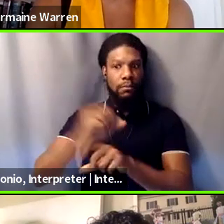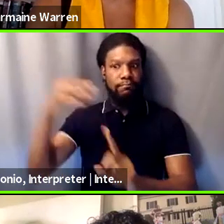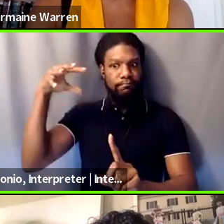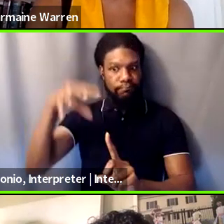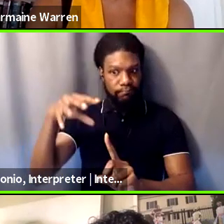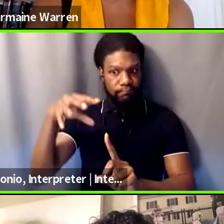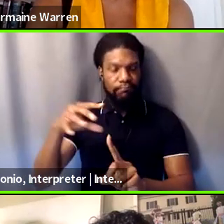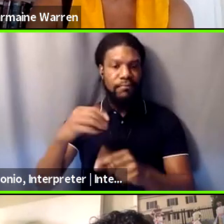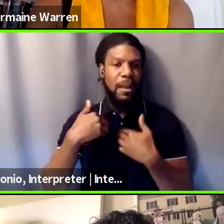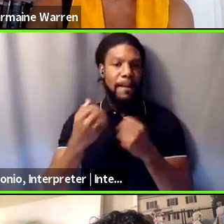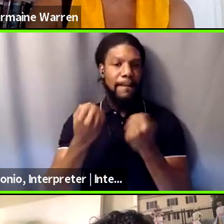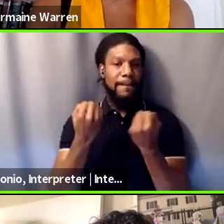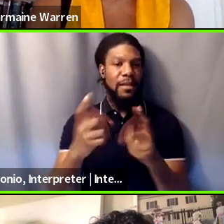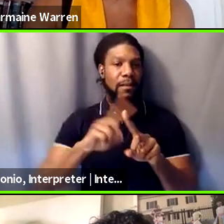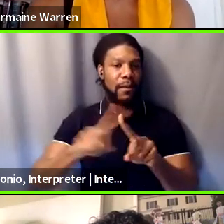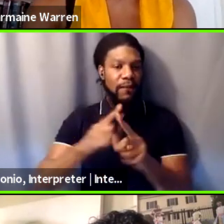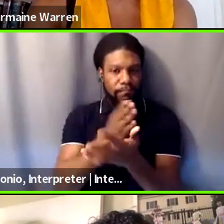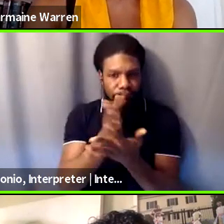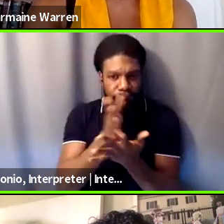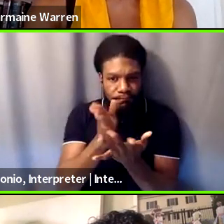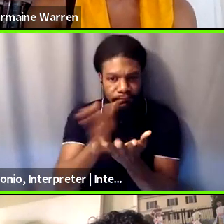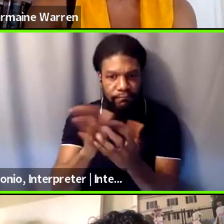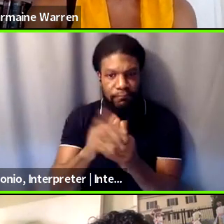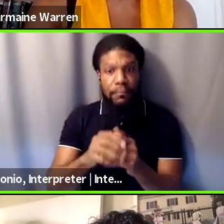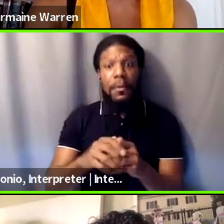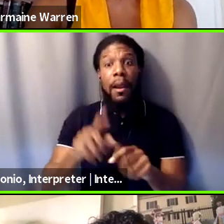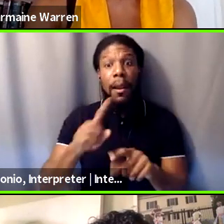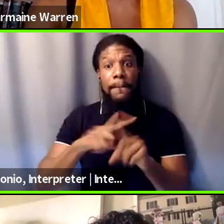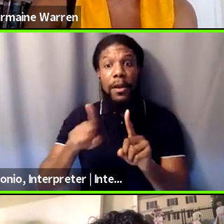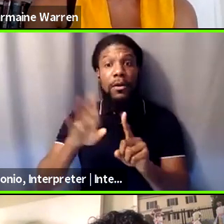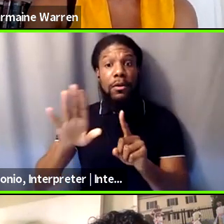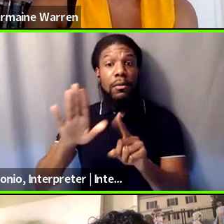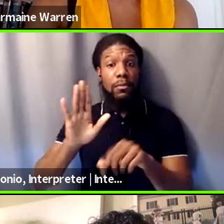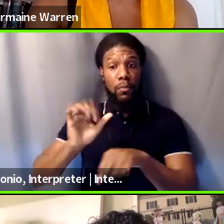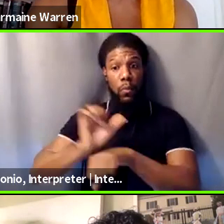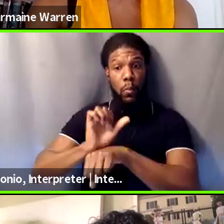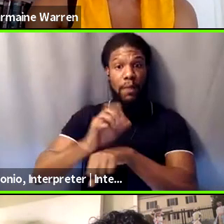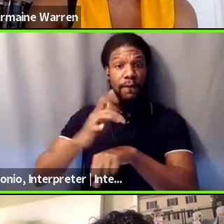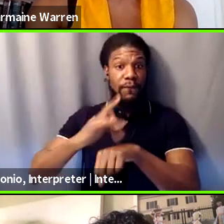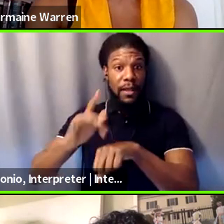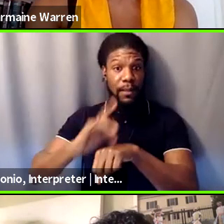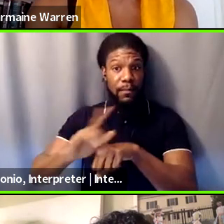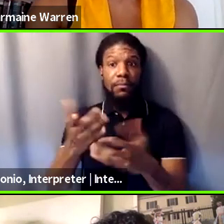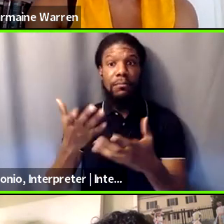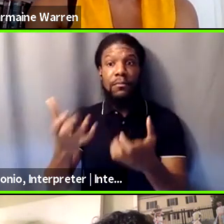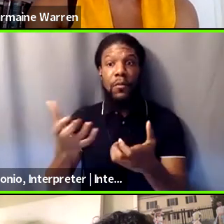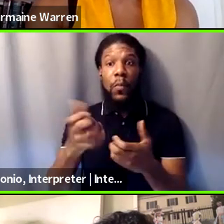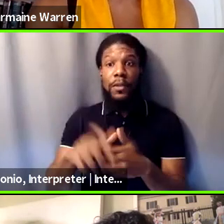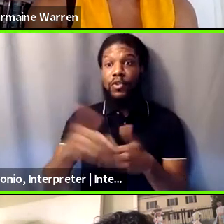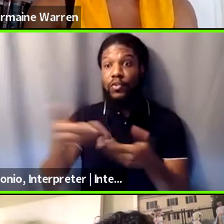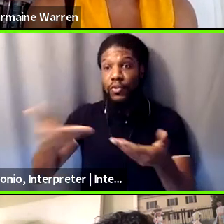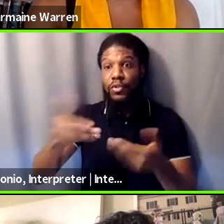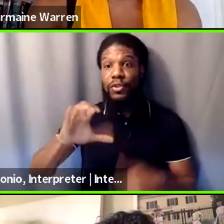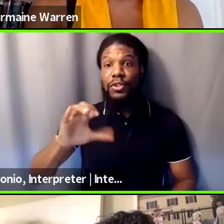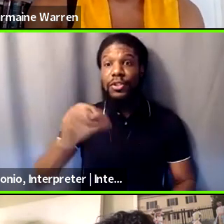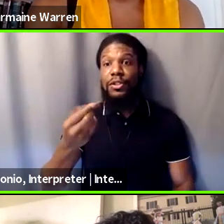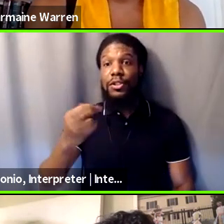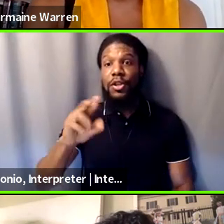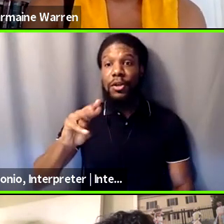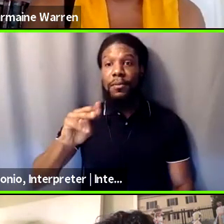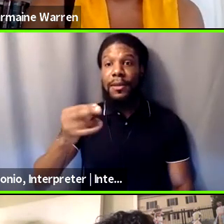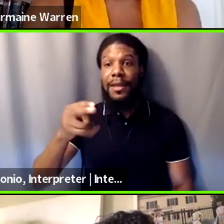it out if you're watching. These are great conversations. And without further ado, Charmaine, thank you for joining.